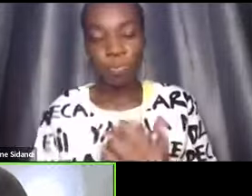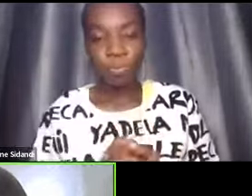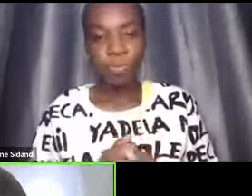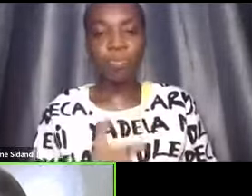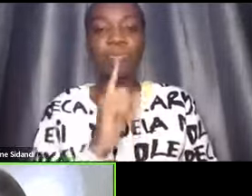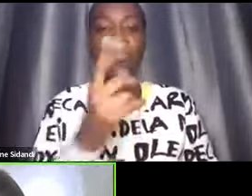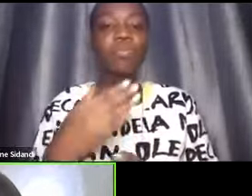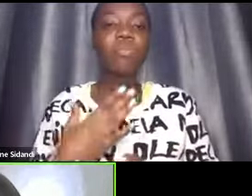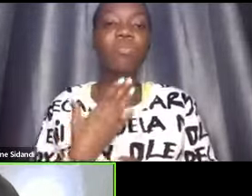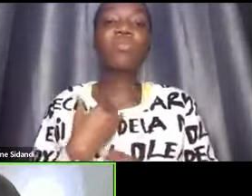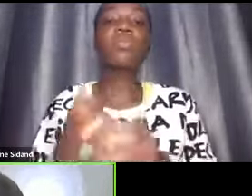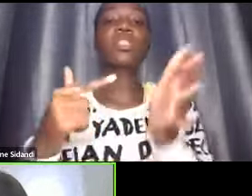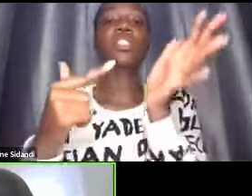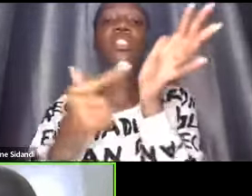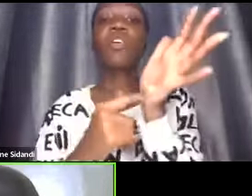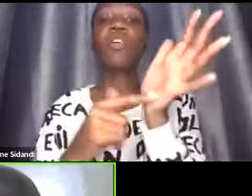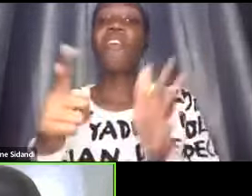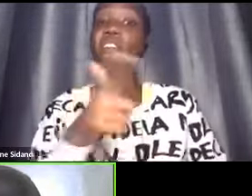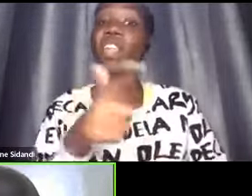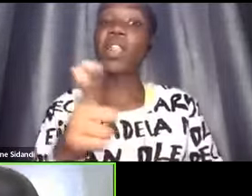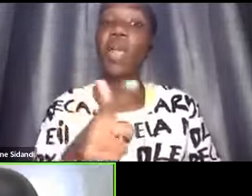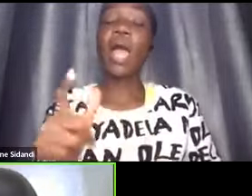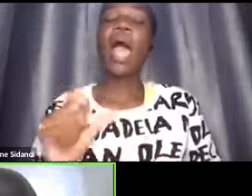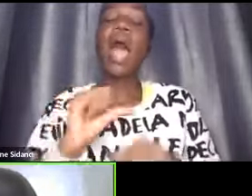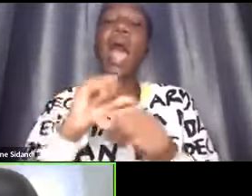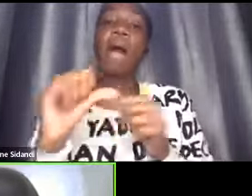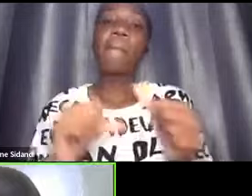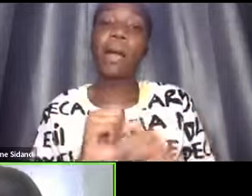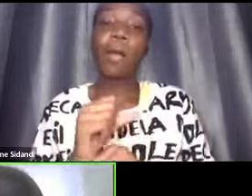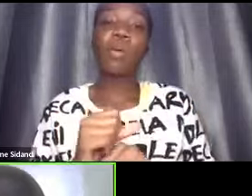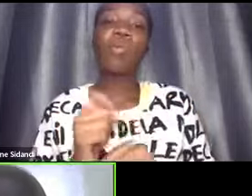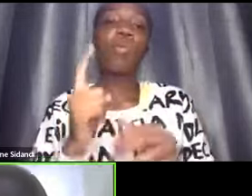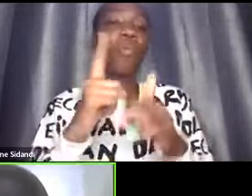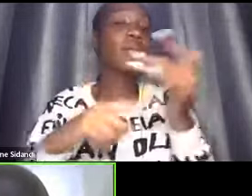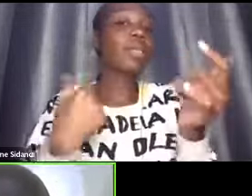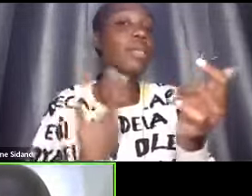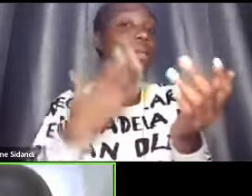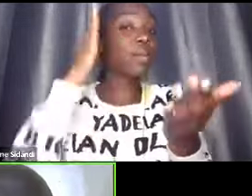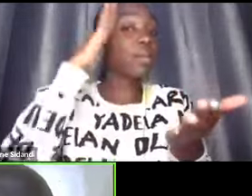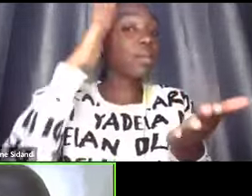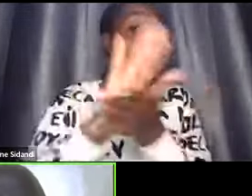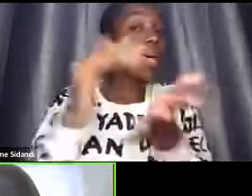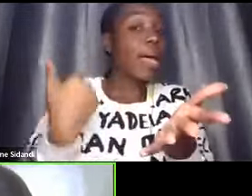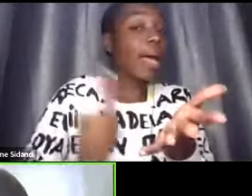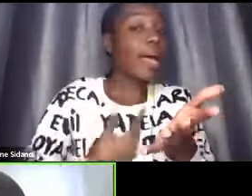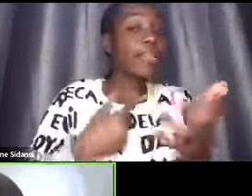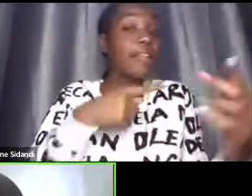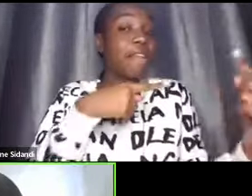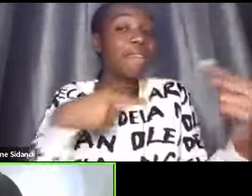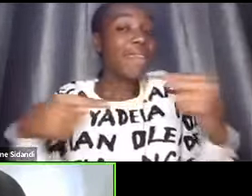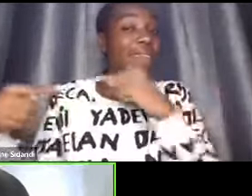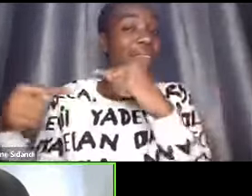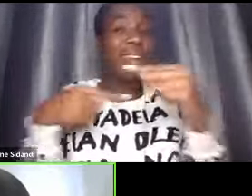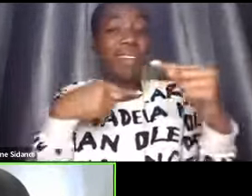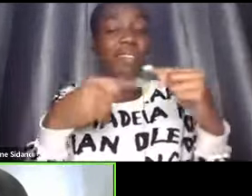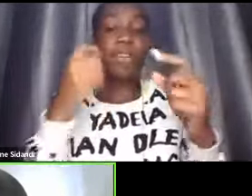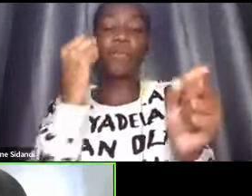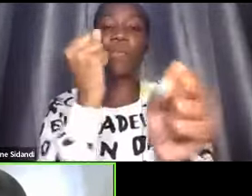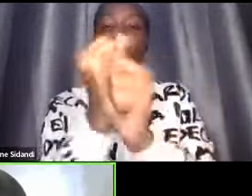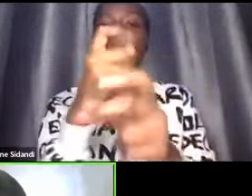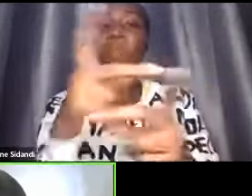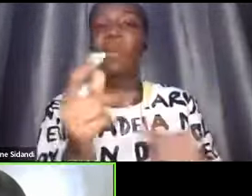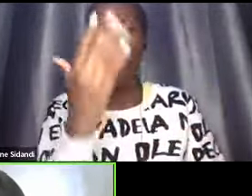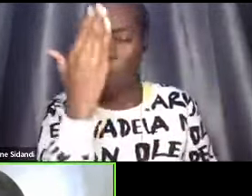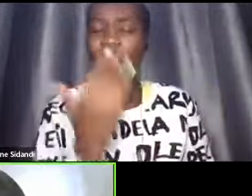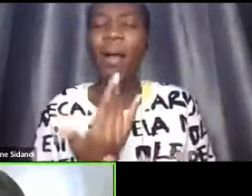video about perception. Why do we fight at the workplace? That's one of the